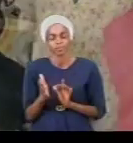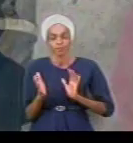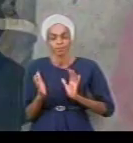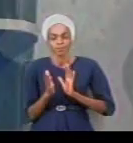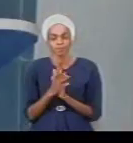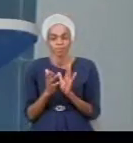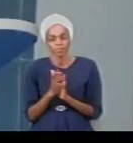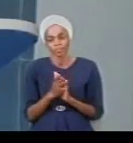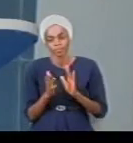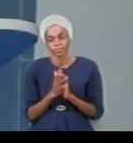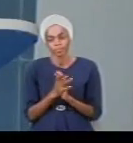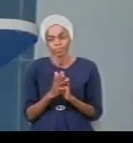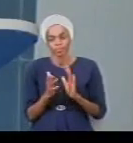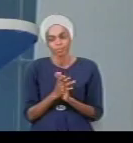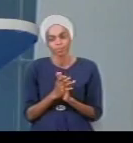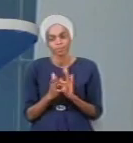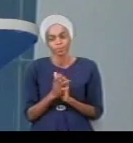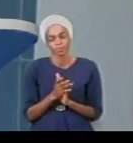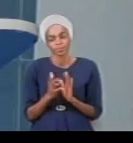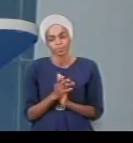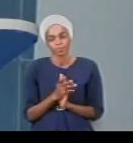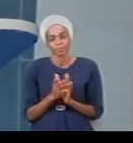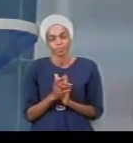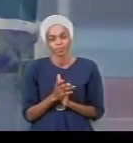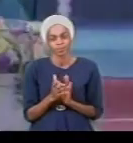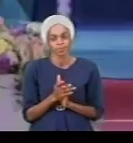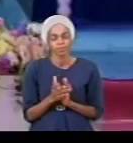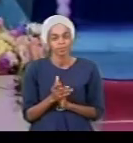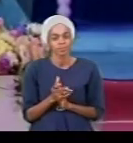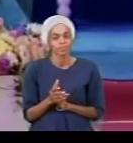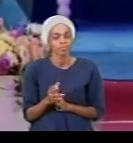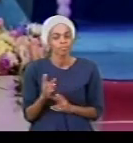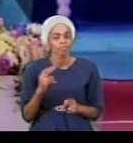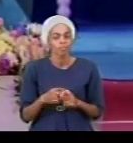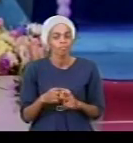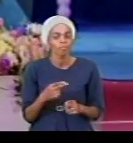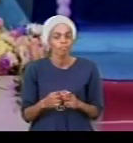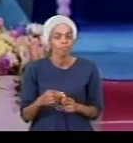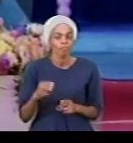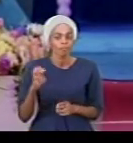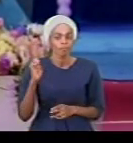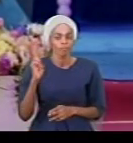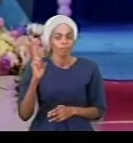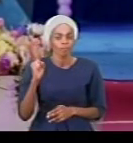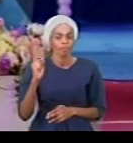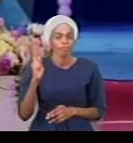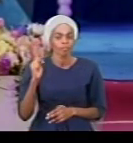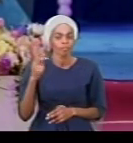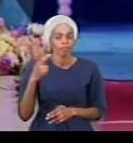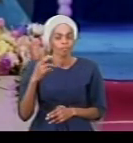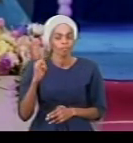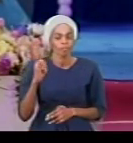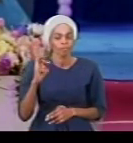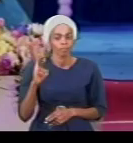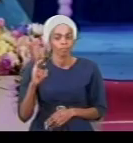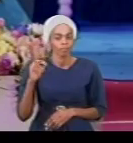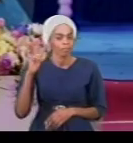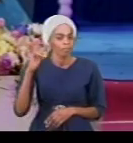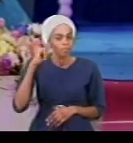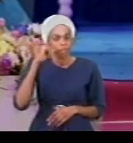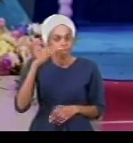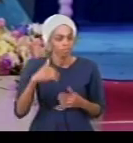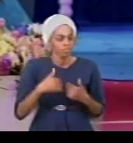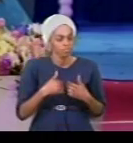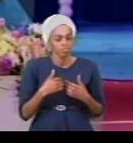Esther from a colleague she's been suffering from chest pain and sleeplessness insomnia of woman duration